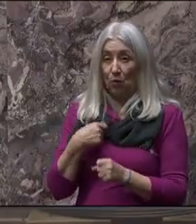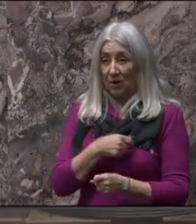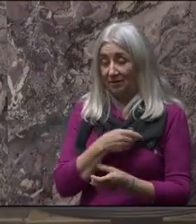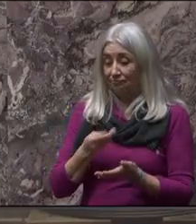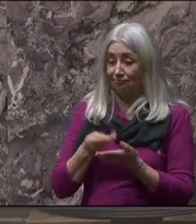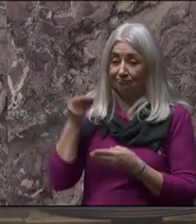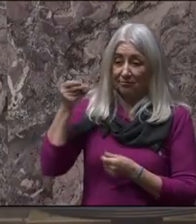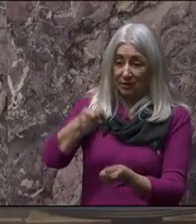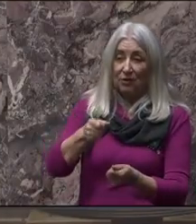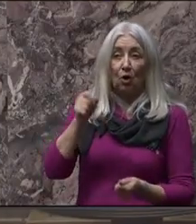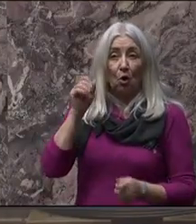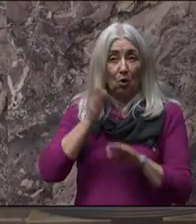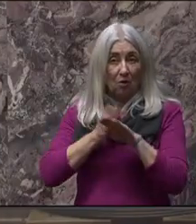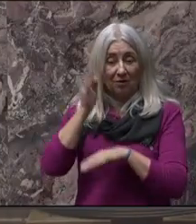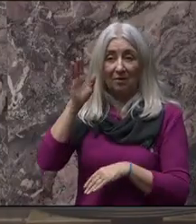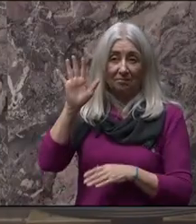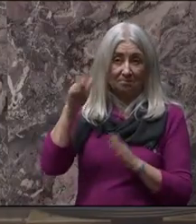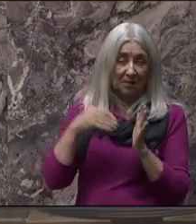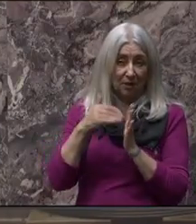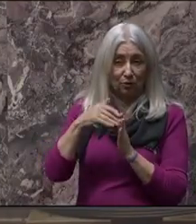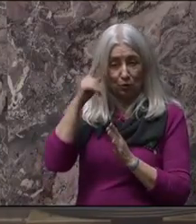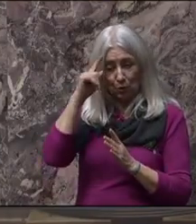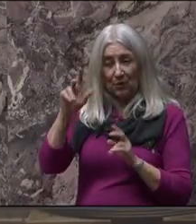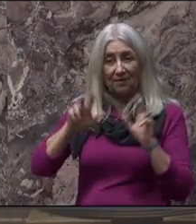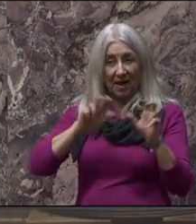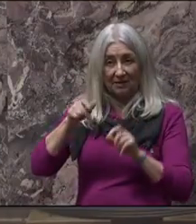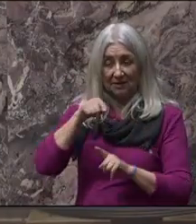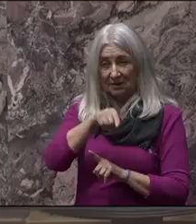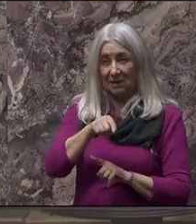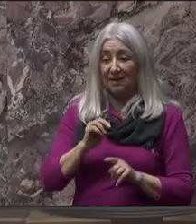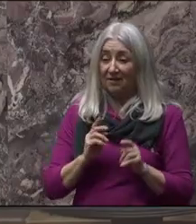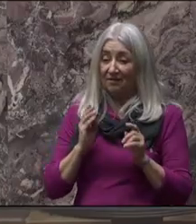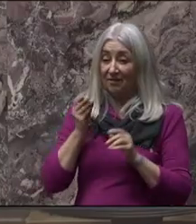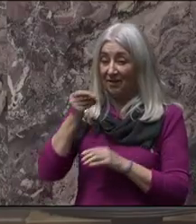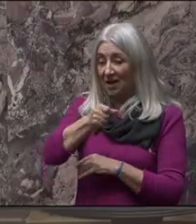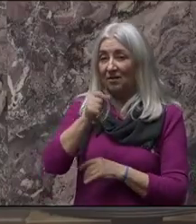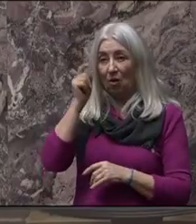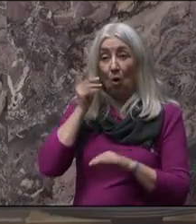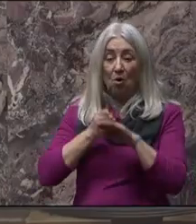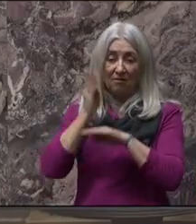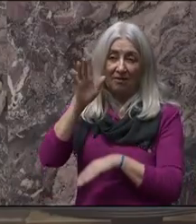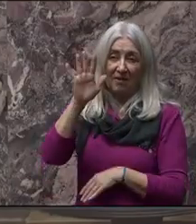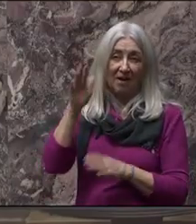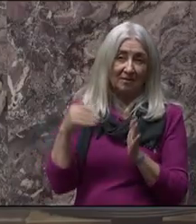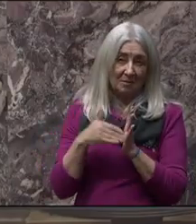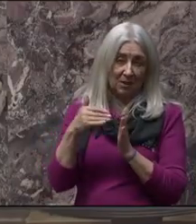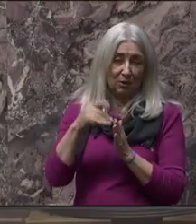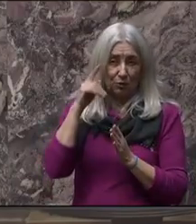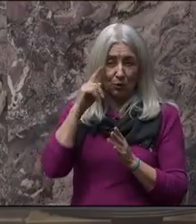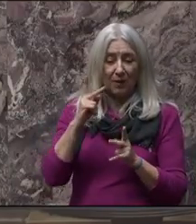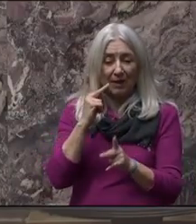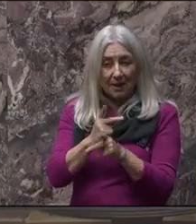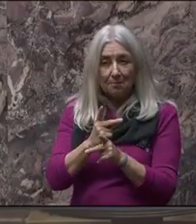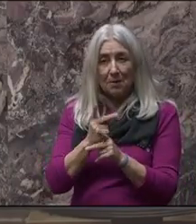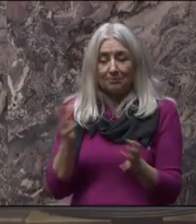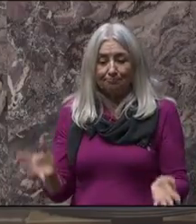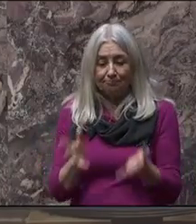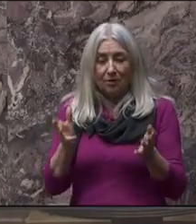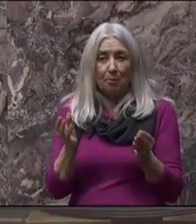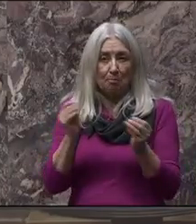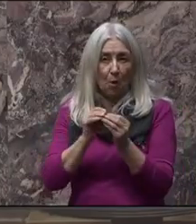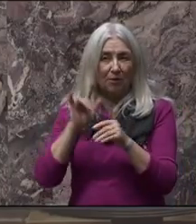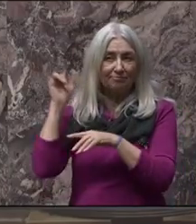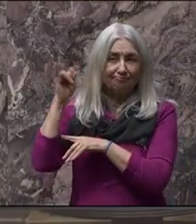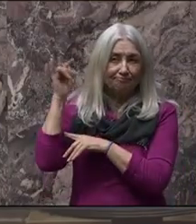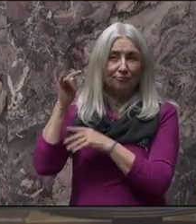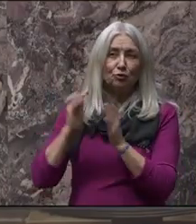meet manufacturers' needs, invested over $5 million on a strategy to continue growth in aerospace,